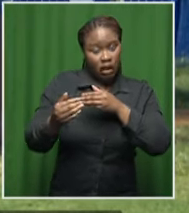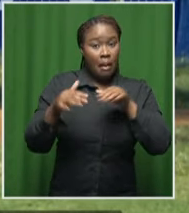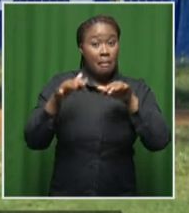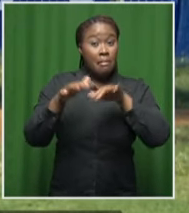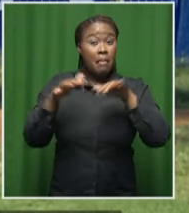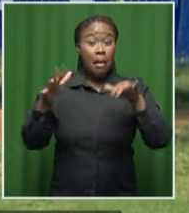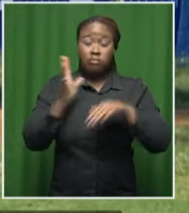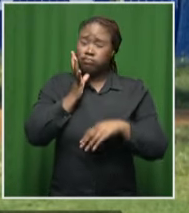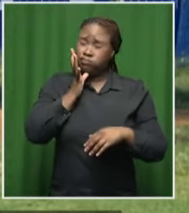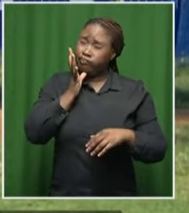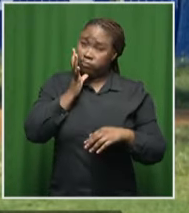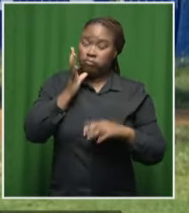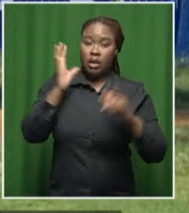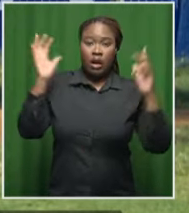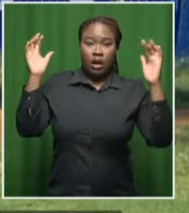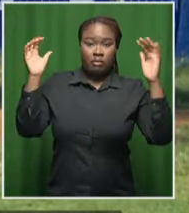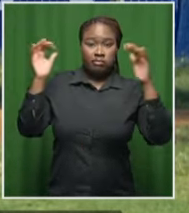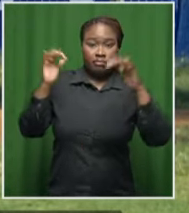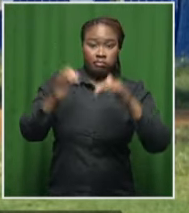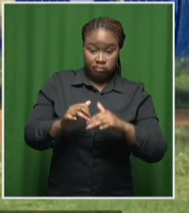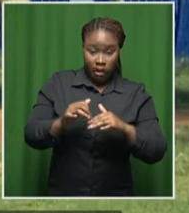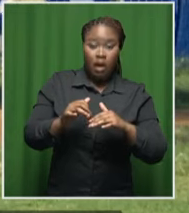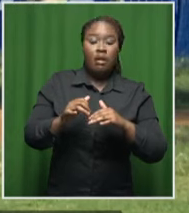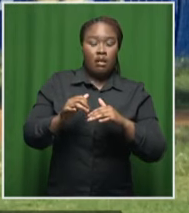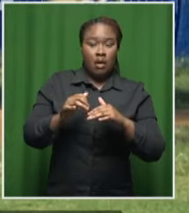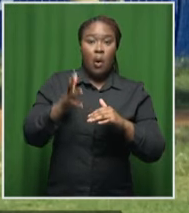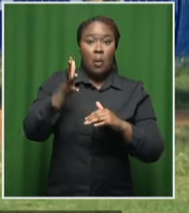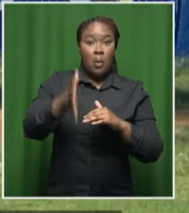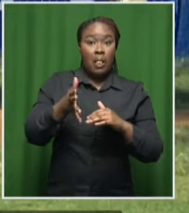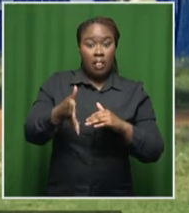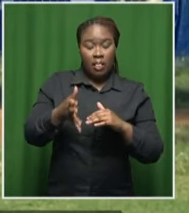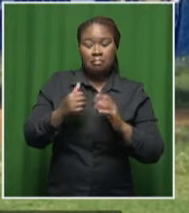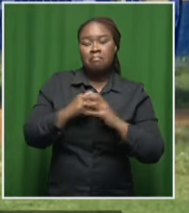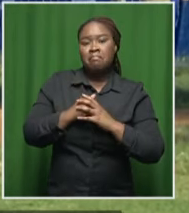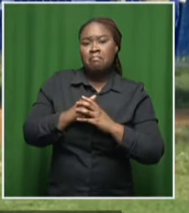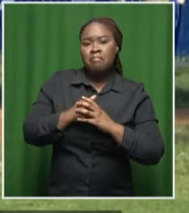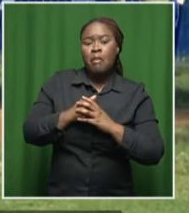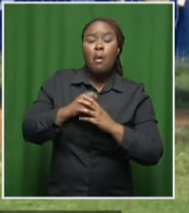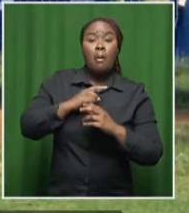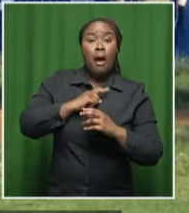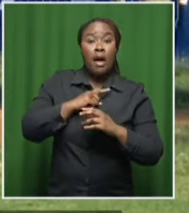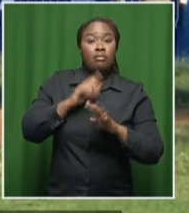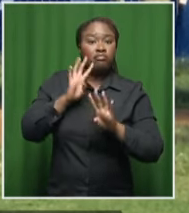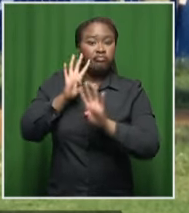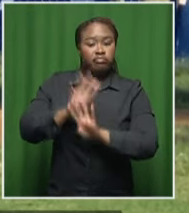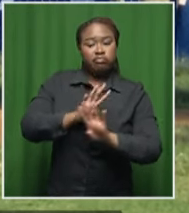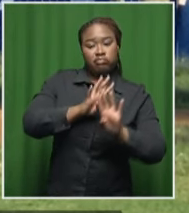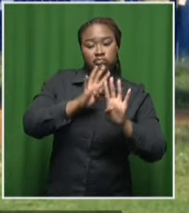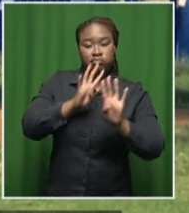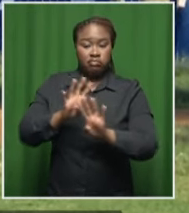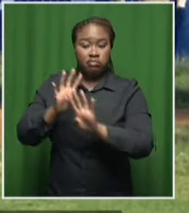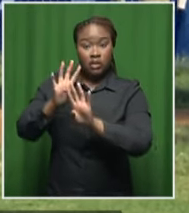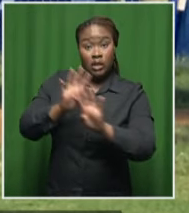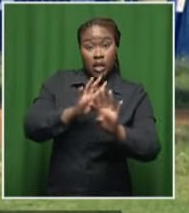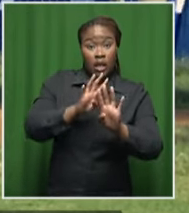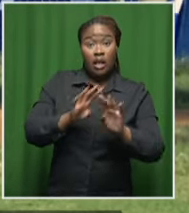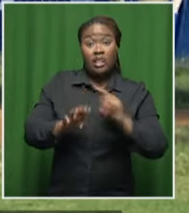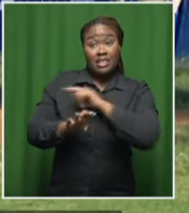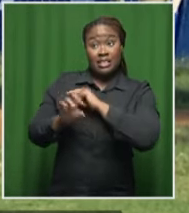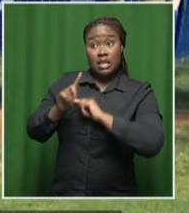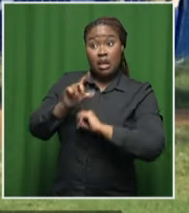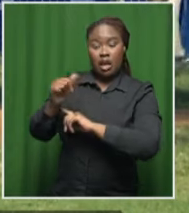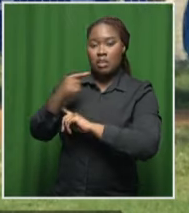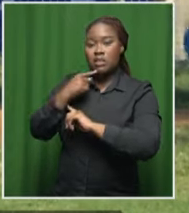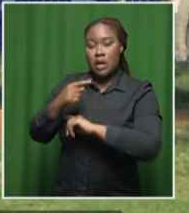of supporters will be dropped off here at Church Square to embark on that march, or what the DA is terming a historic